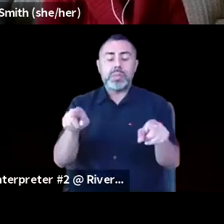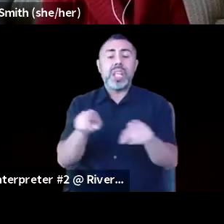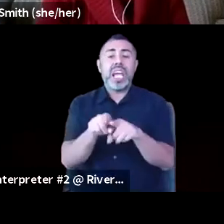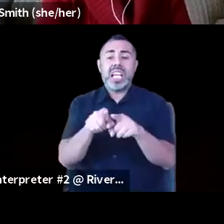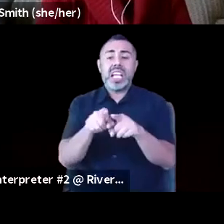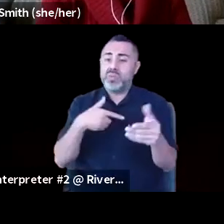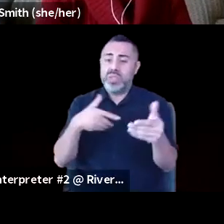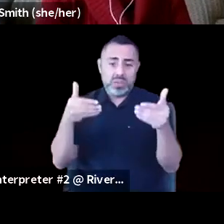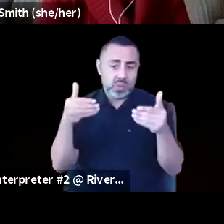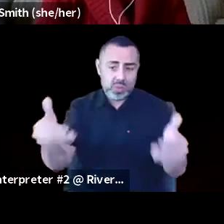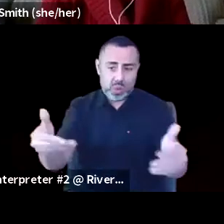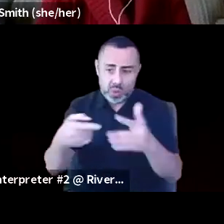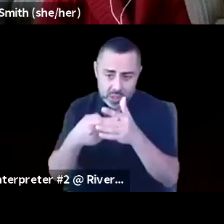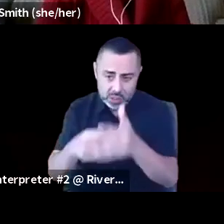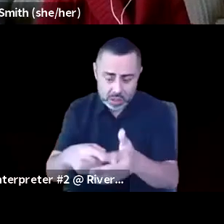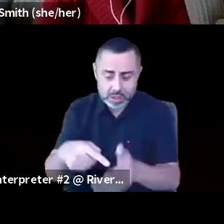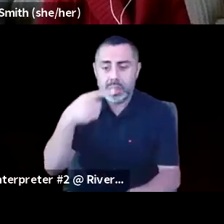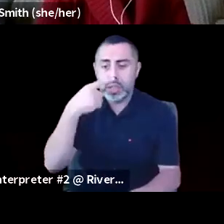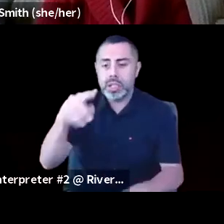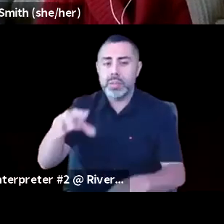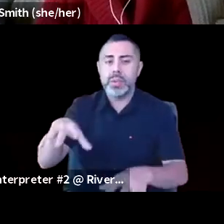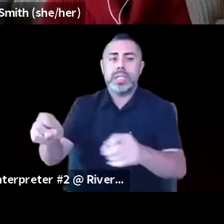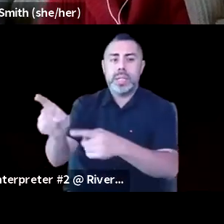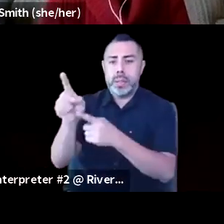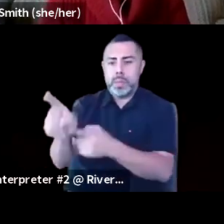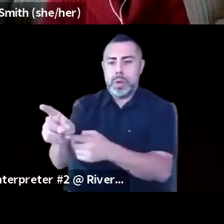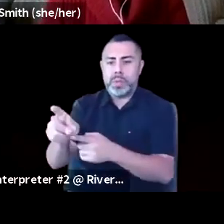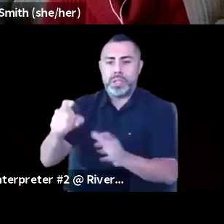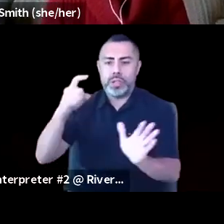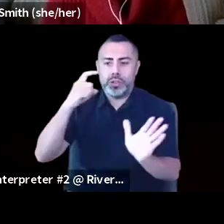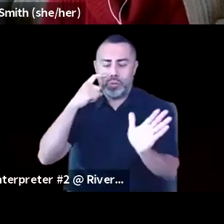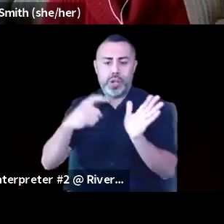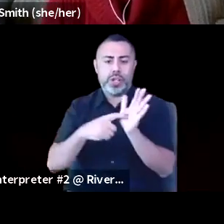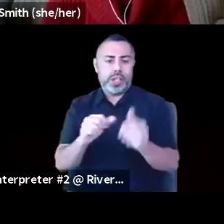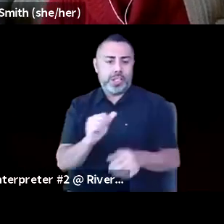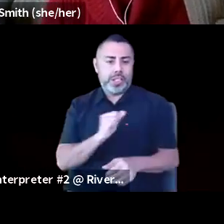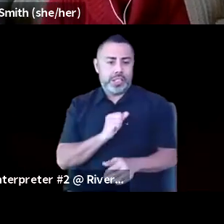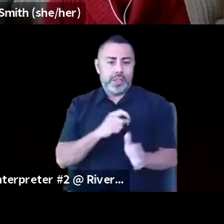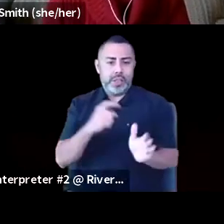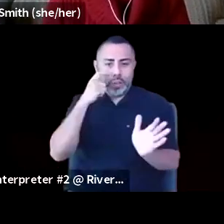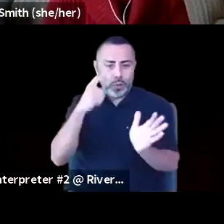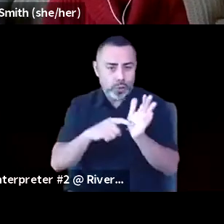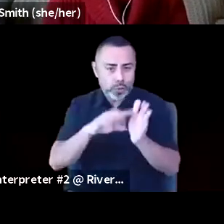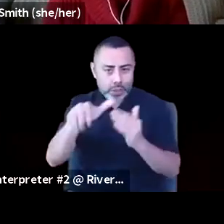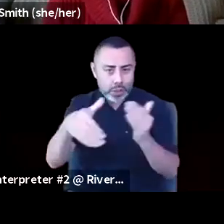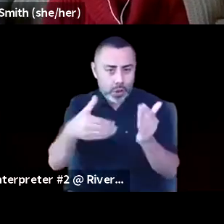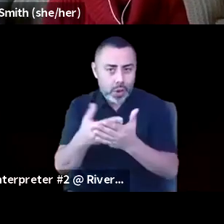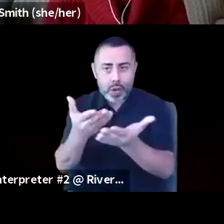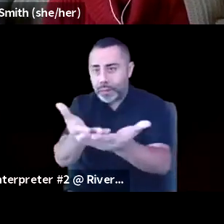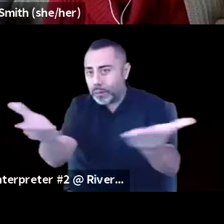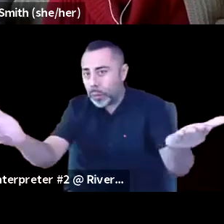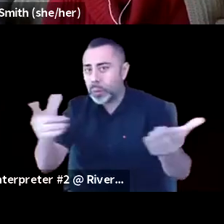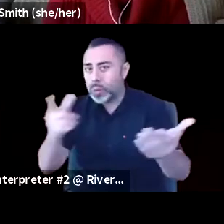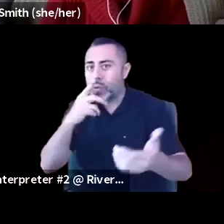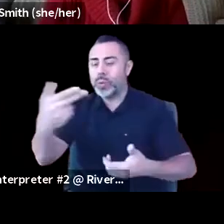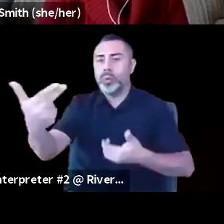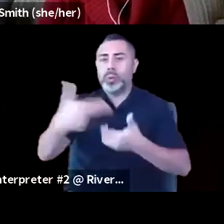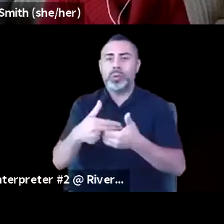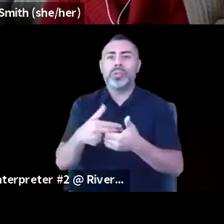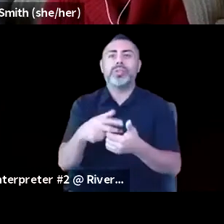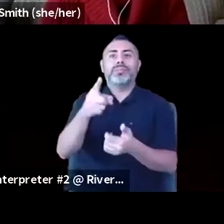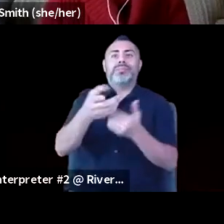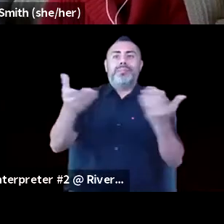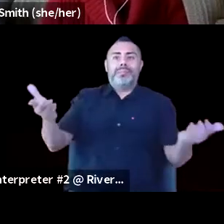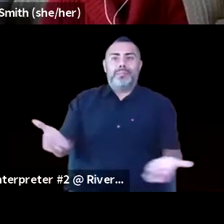just take a moment to acknowledge ourselves, all of you joining us today for being here, for taking care of your